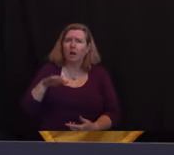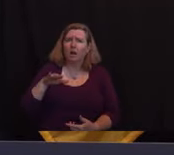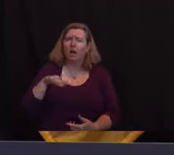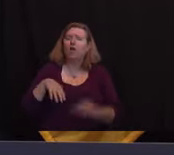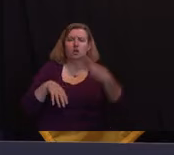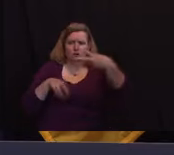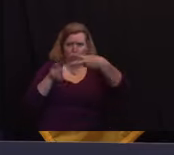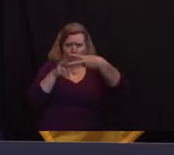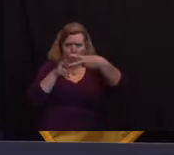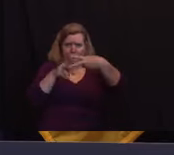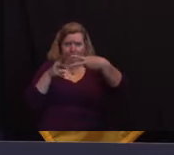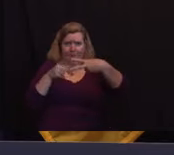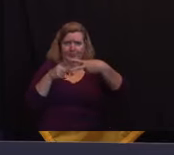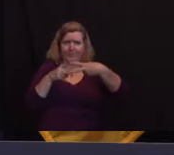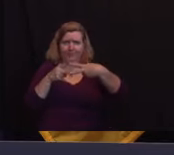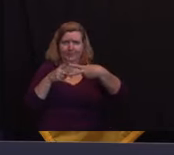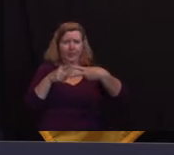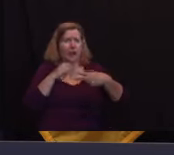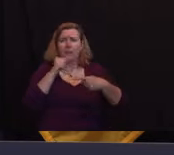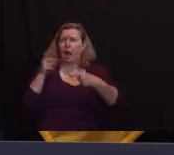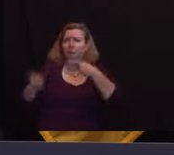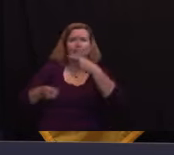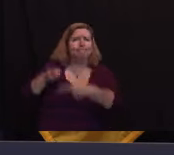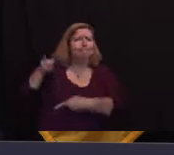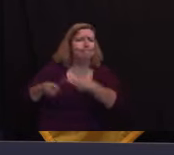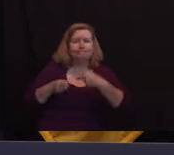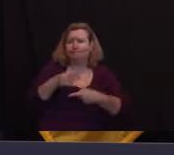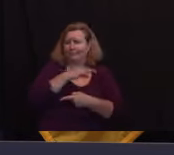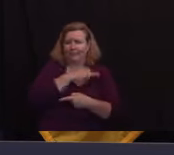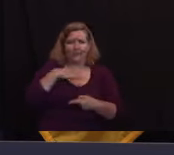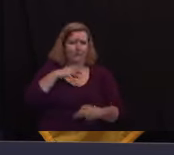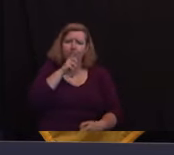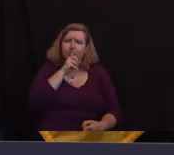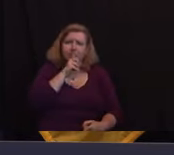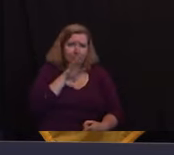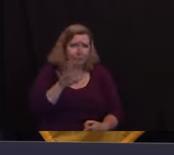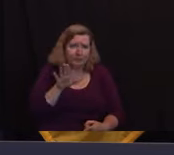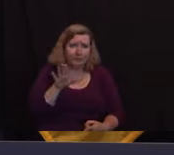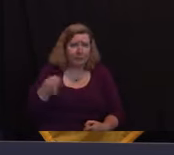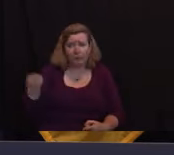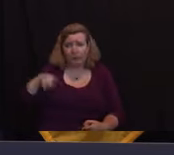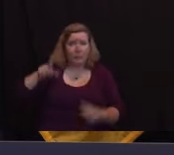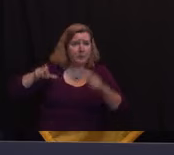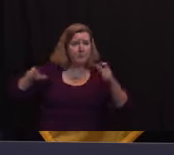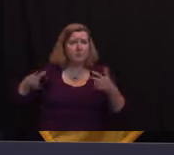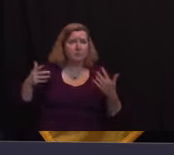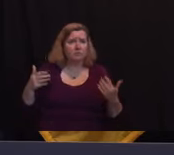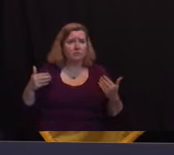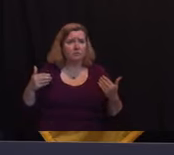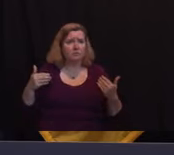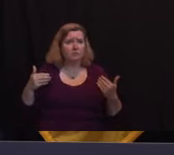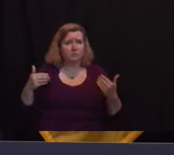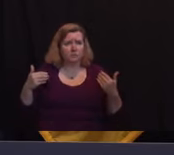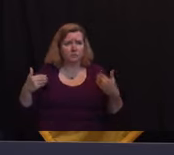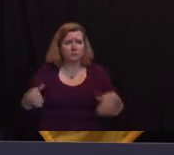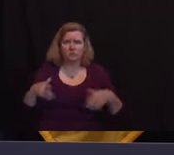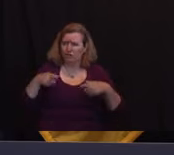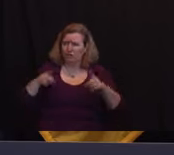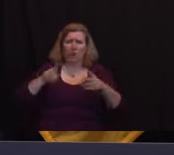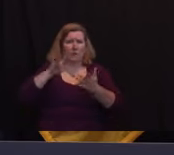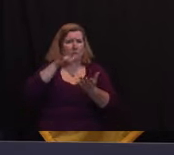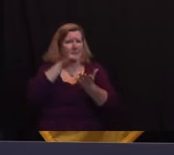trying to vilify the staff. Remember, after all, these folks were in the middle of the hurricane when it